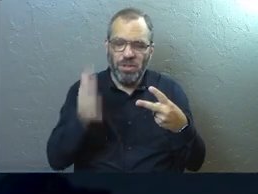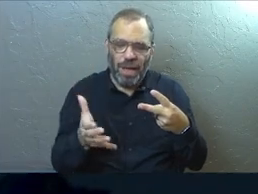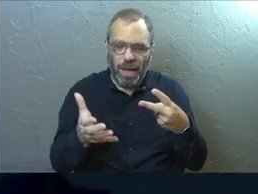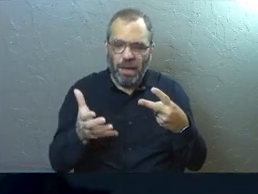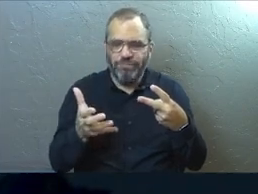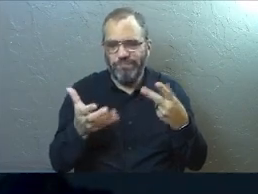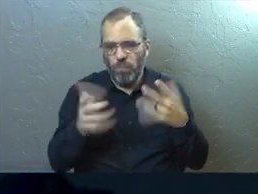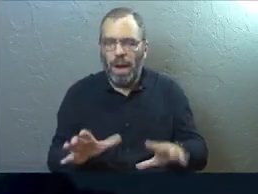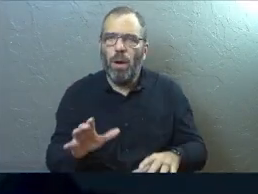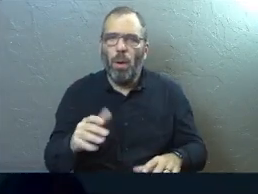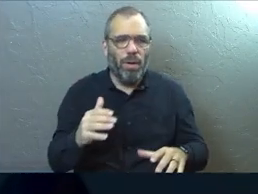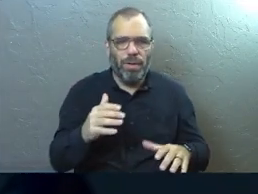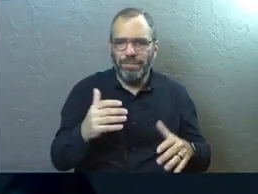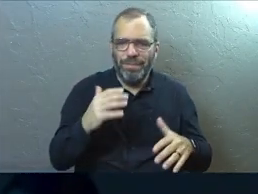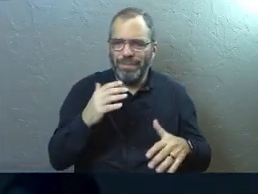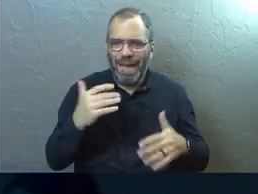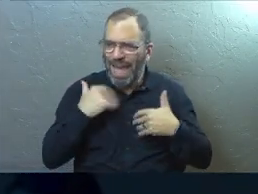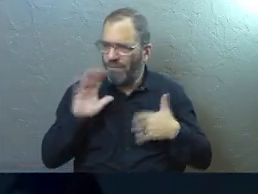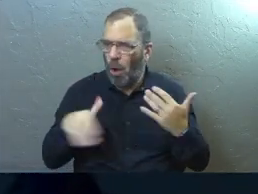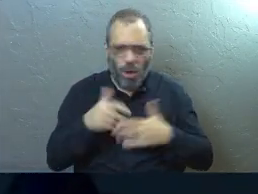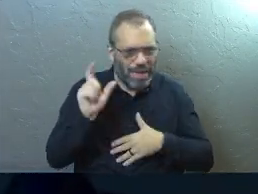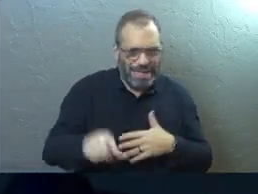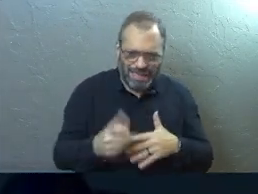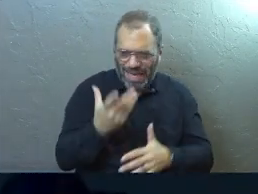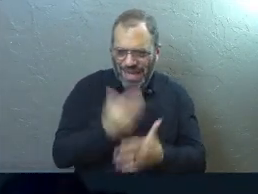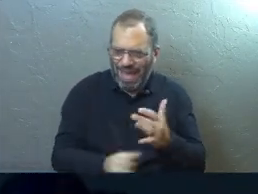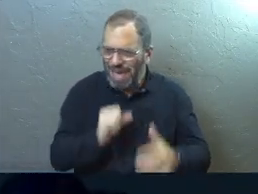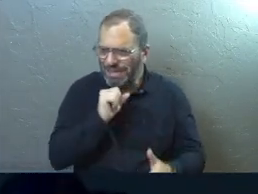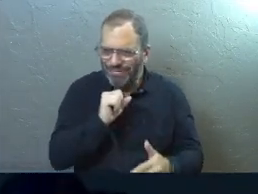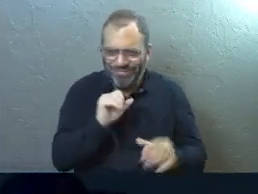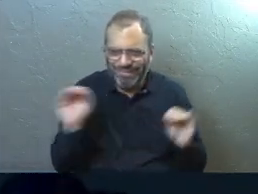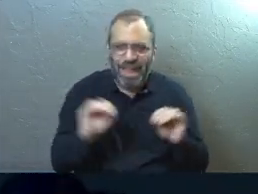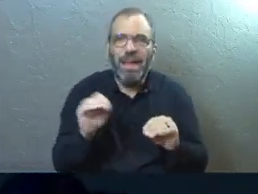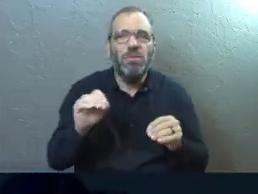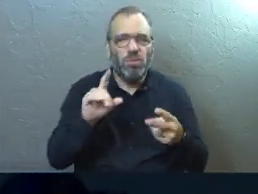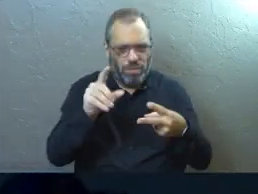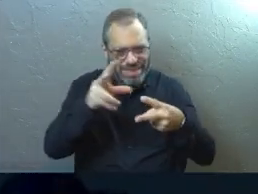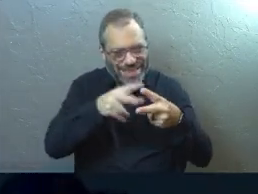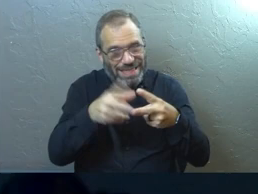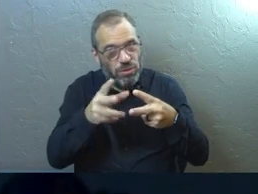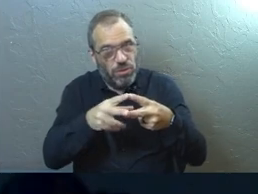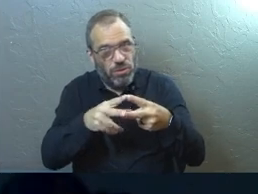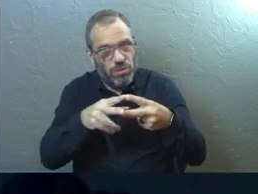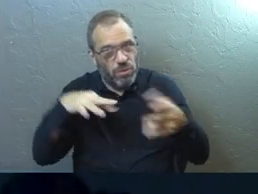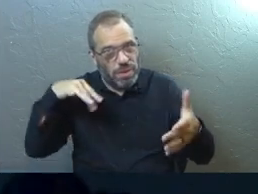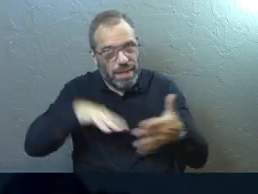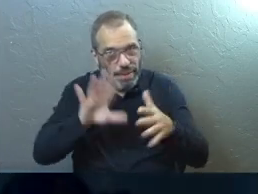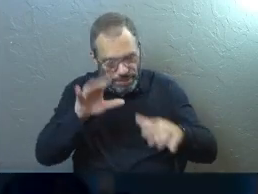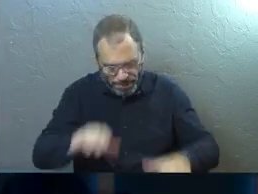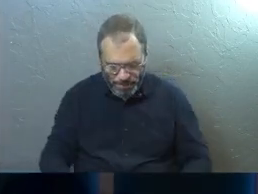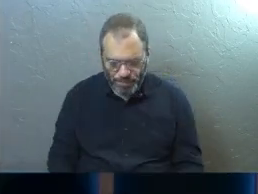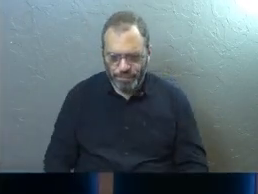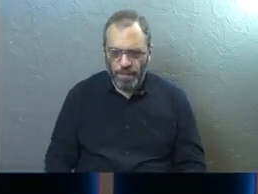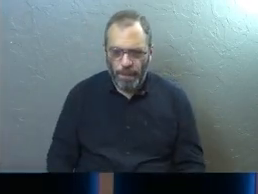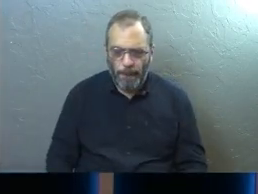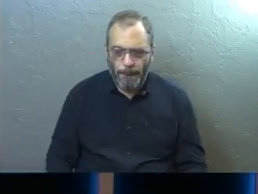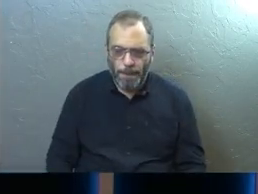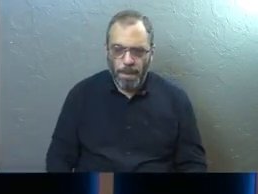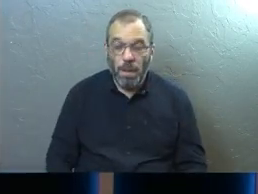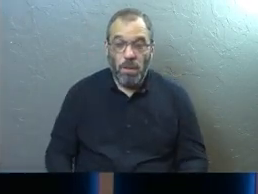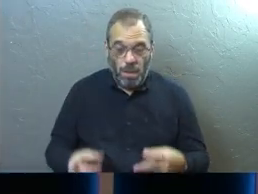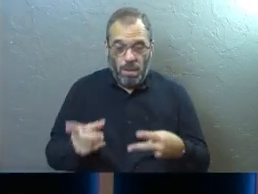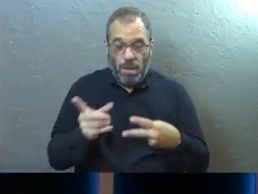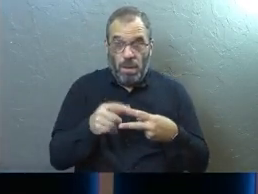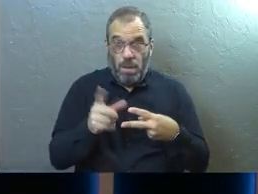want, or I have all that I need, I lack nothing. We'll explore those two ideas together today. So